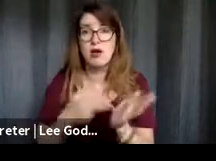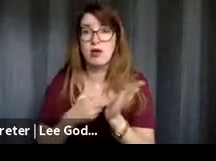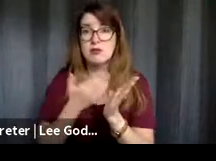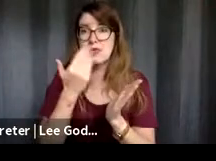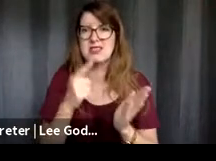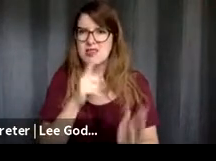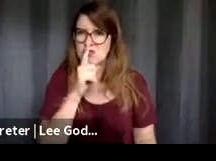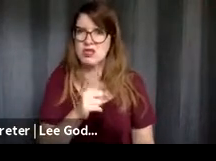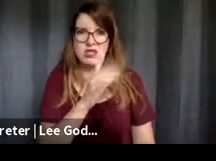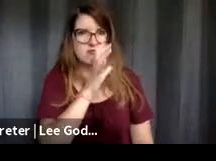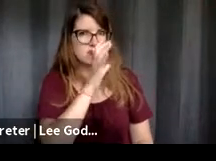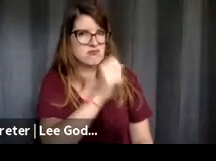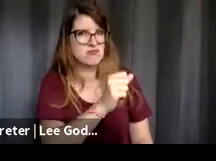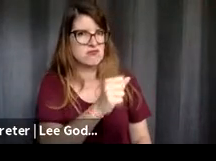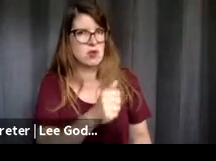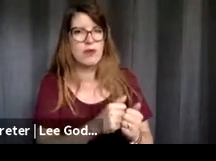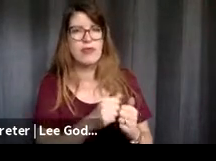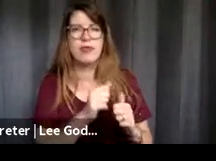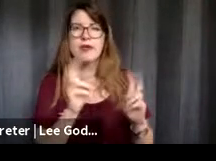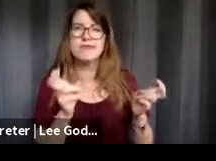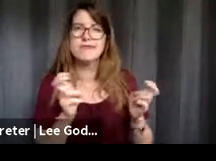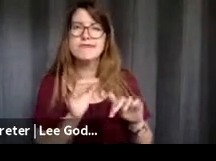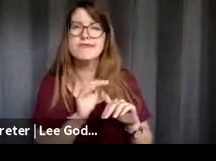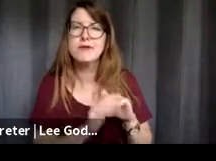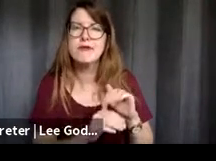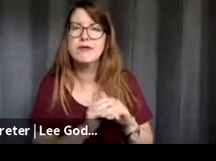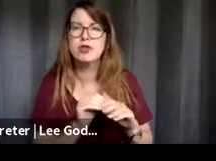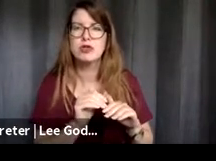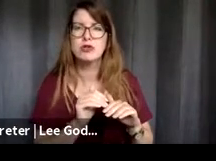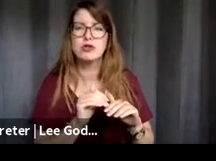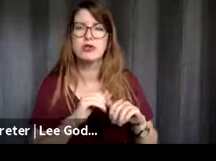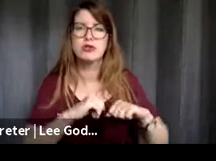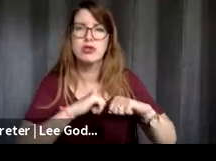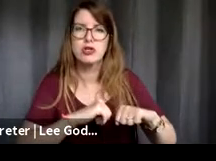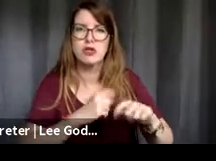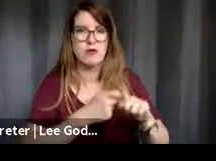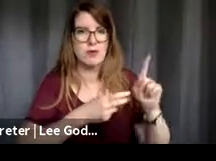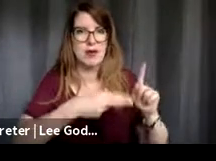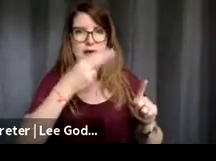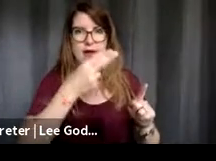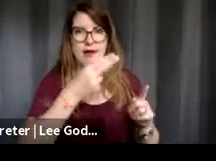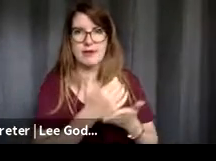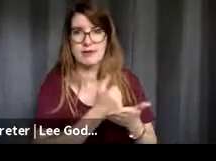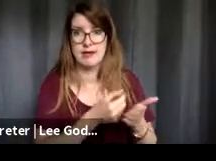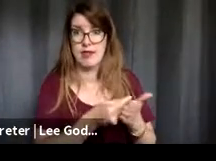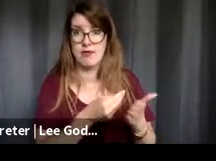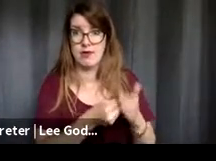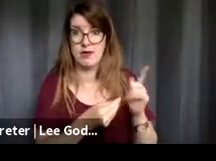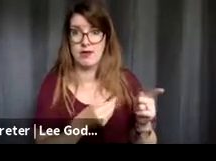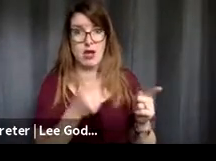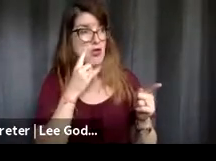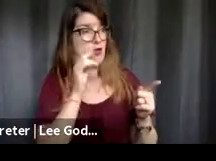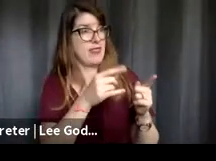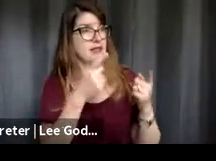was seduced by the comfort and security that a high salary brought. I thought that